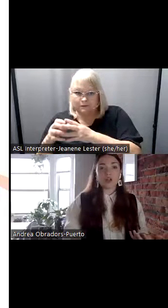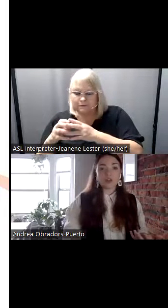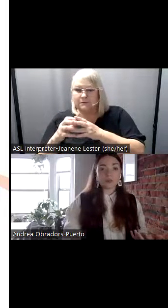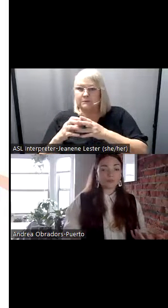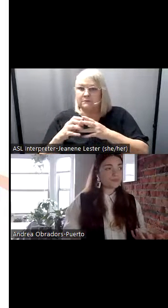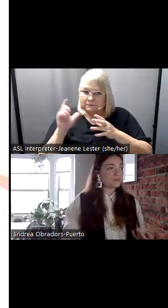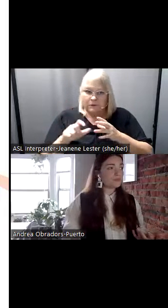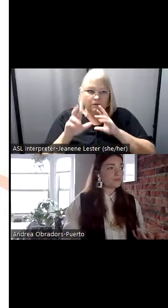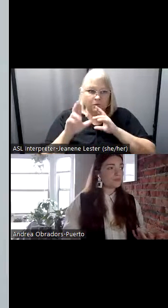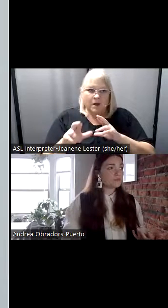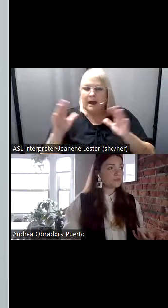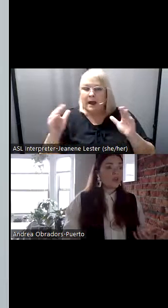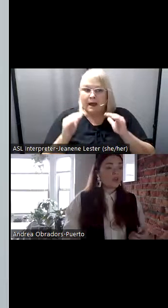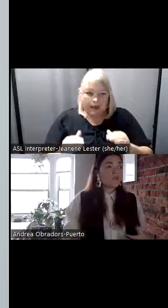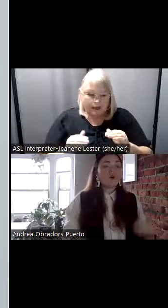reporting.